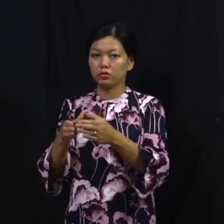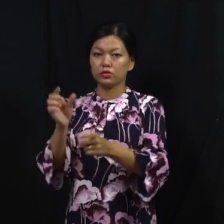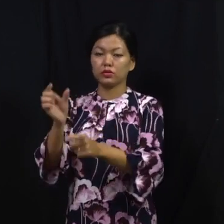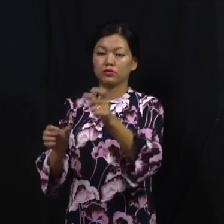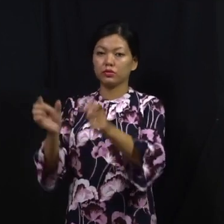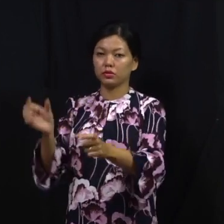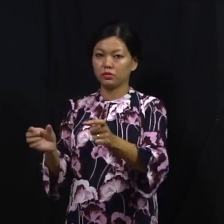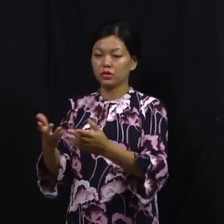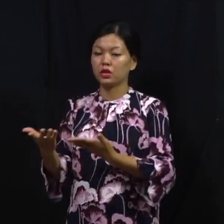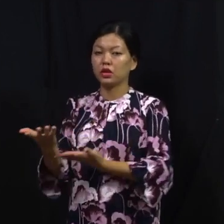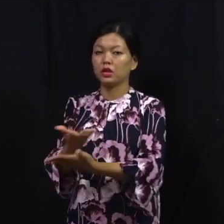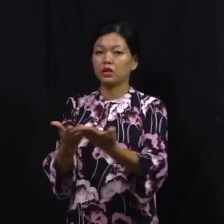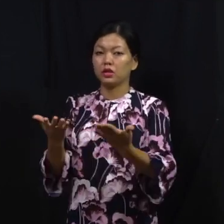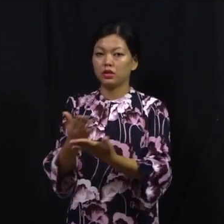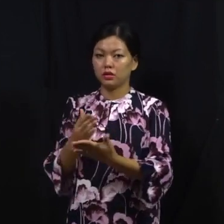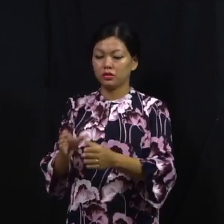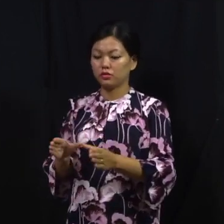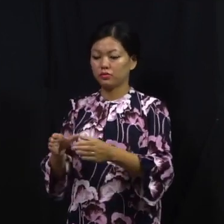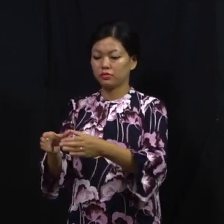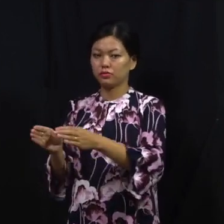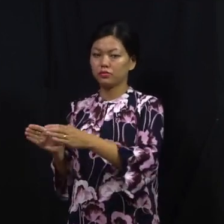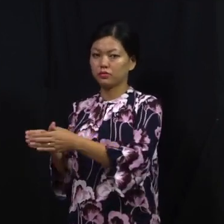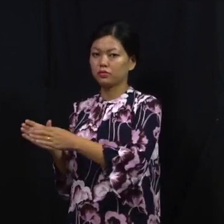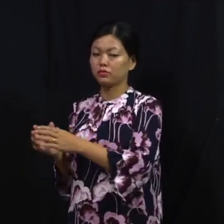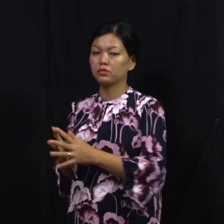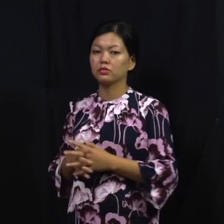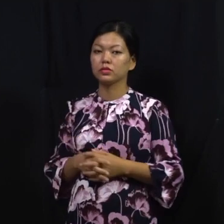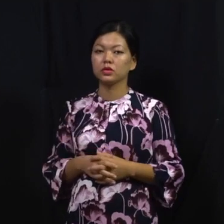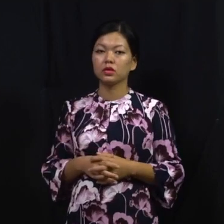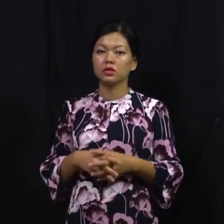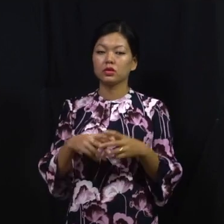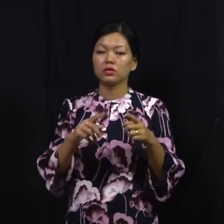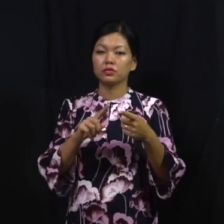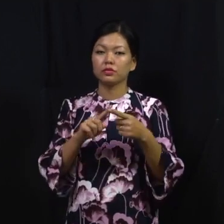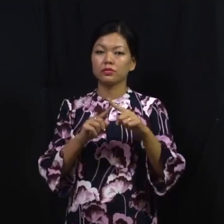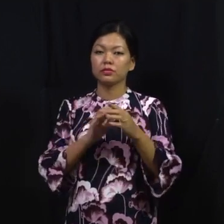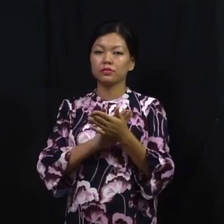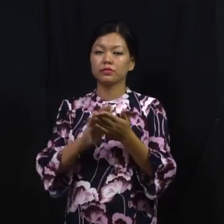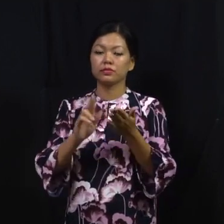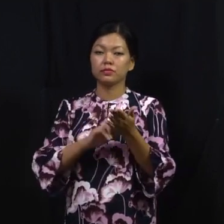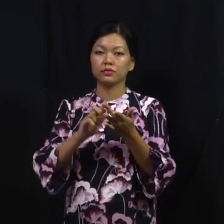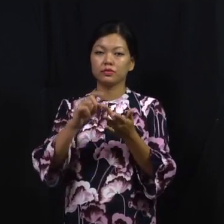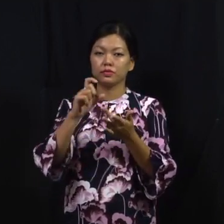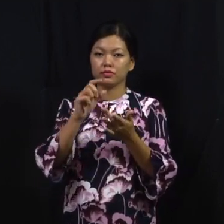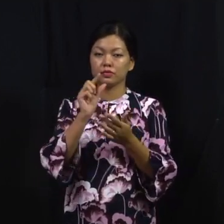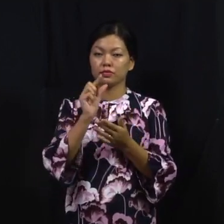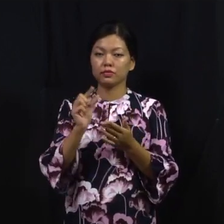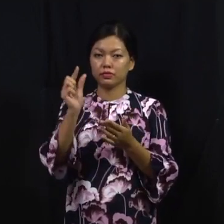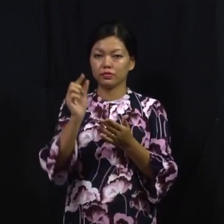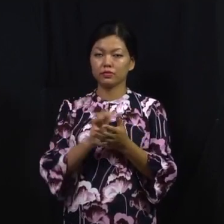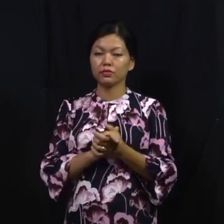So in this definition, we have three, that is ethnic unity, and the other